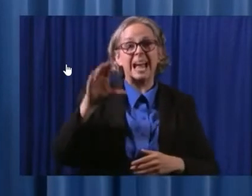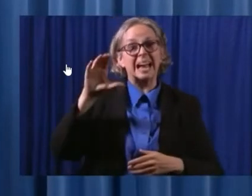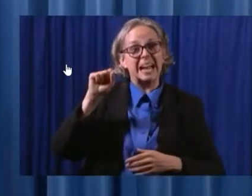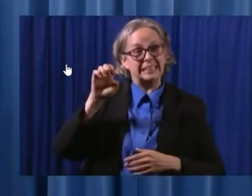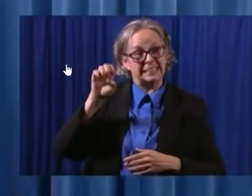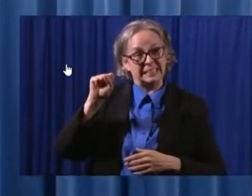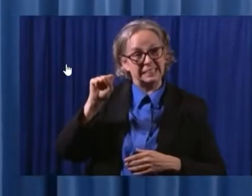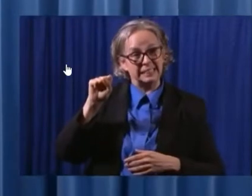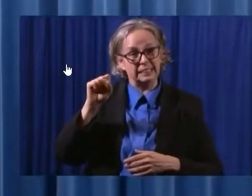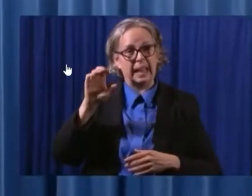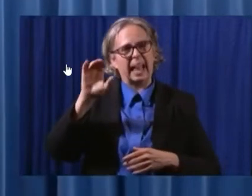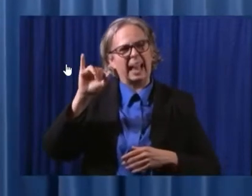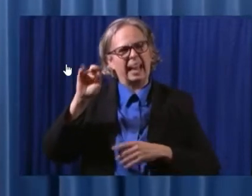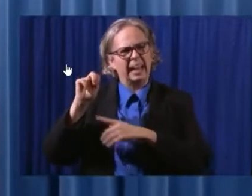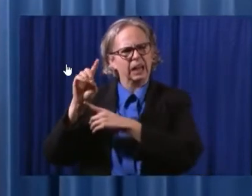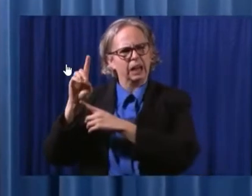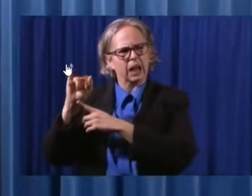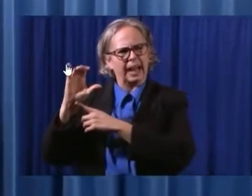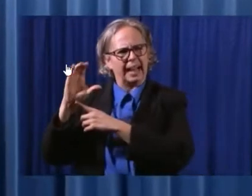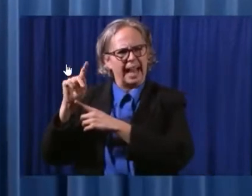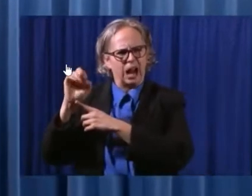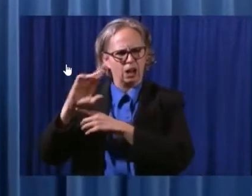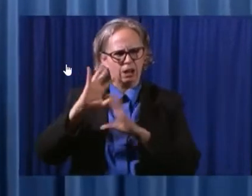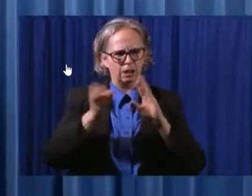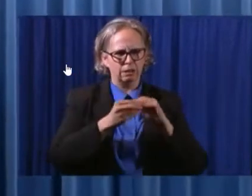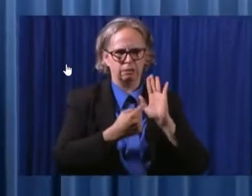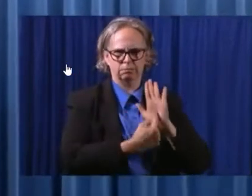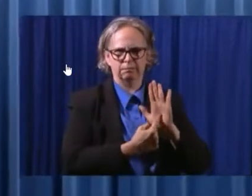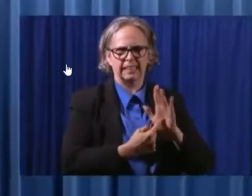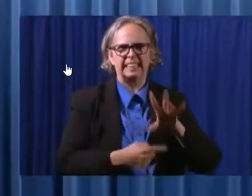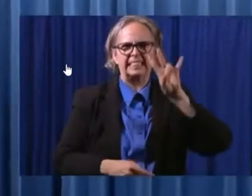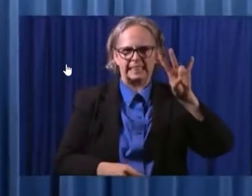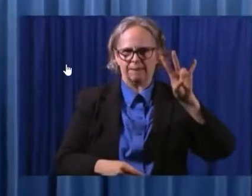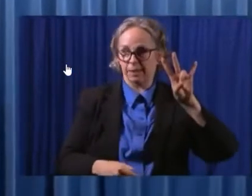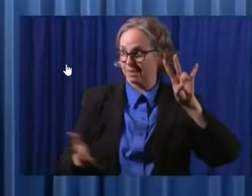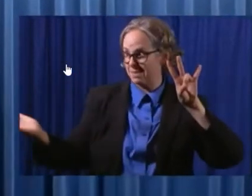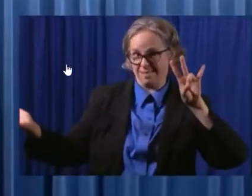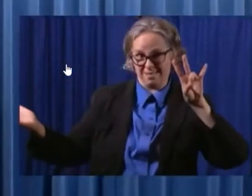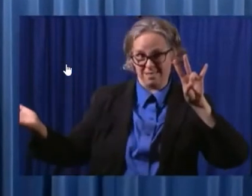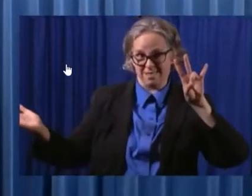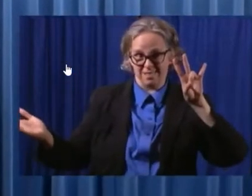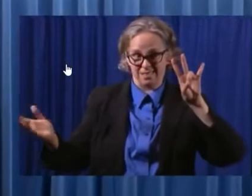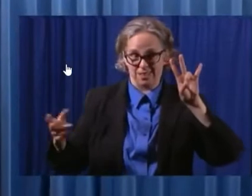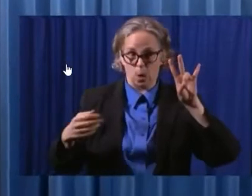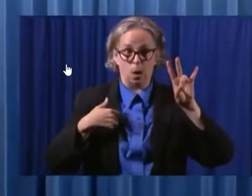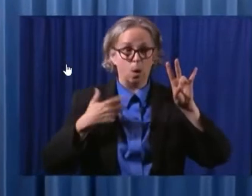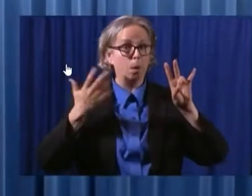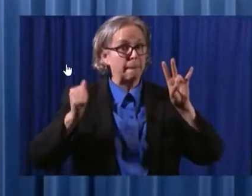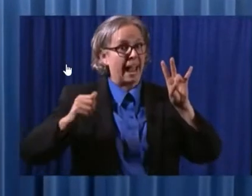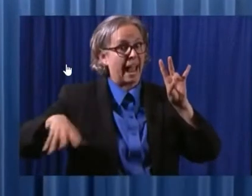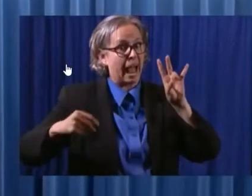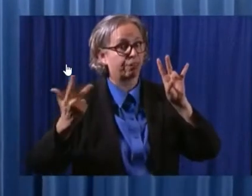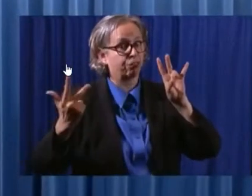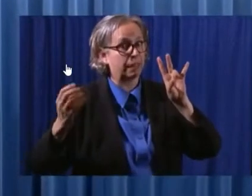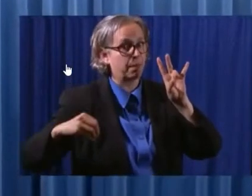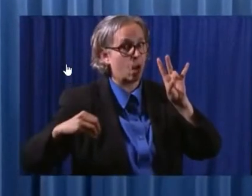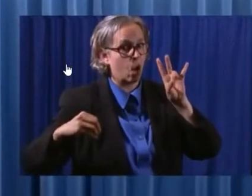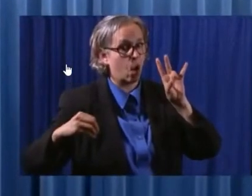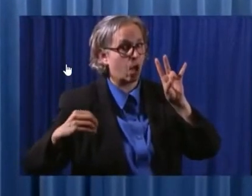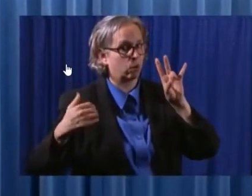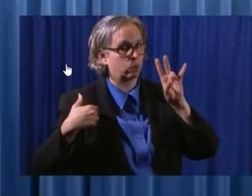We have 7, and we hope to add 3 more when we can get